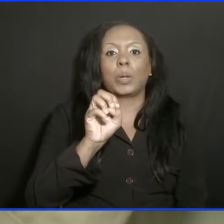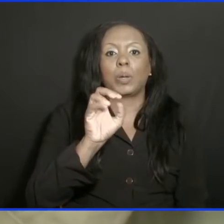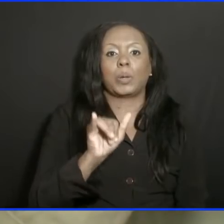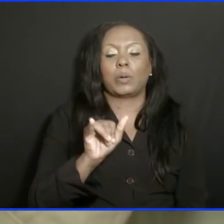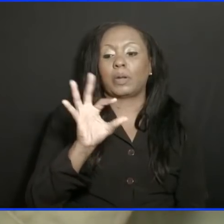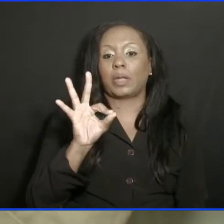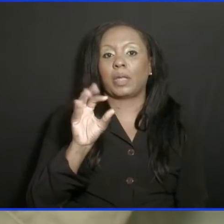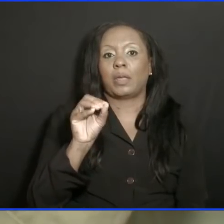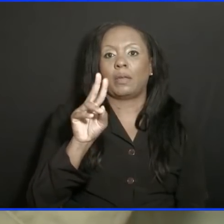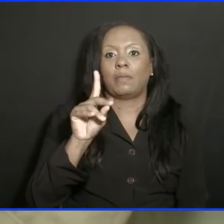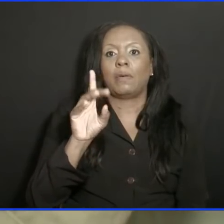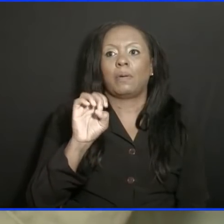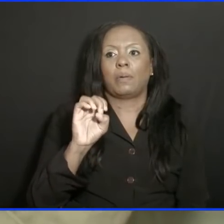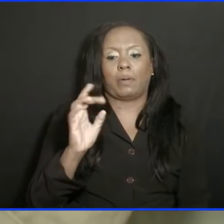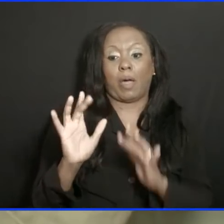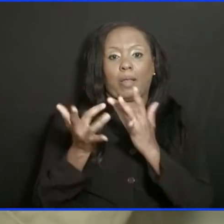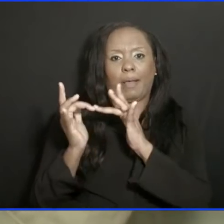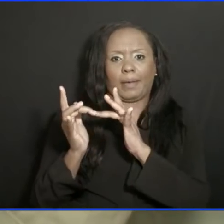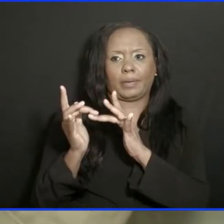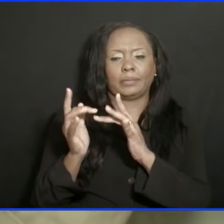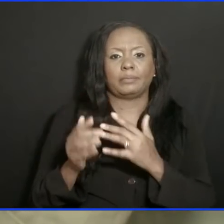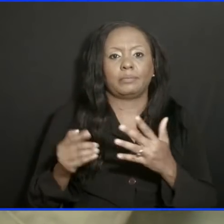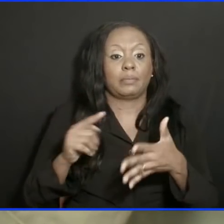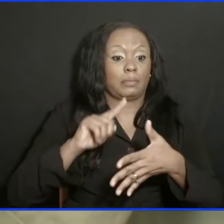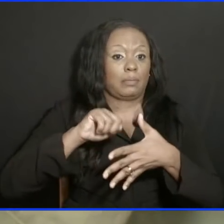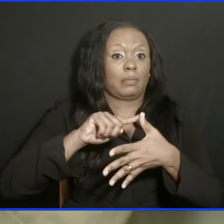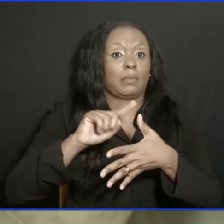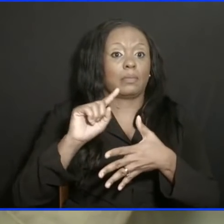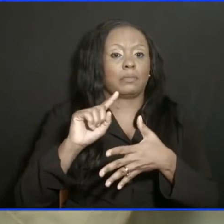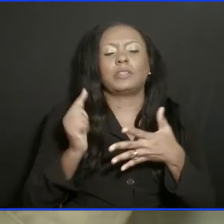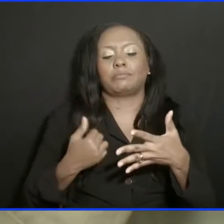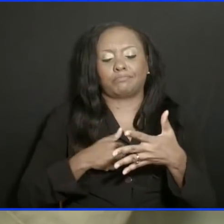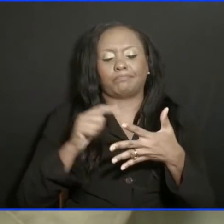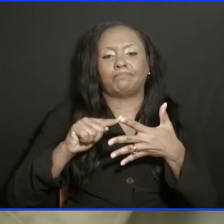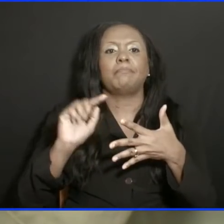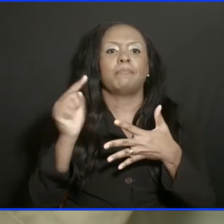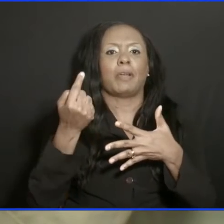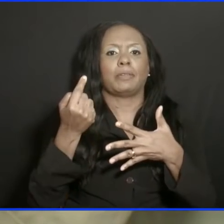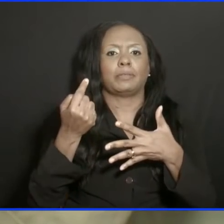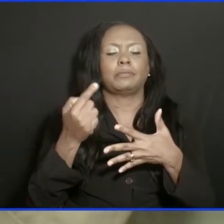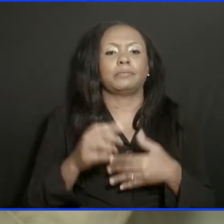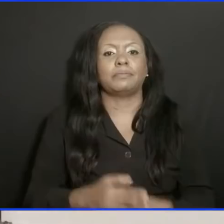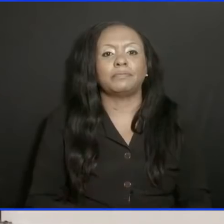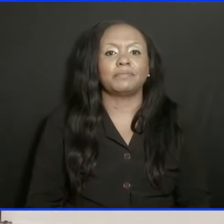joining us virtually, and Minister Bostic will begin.